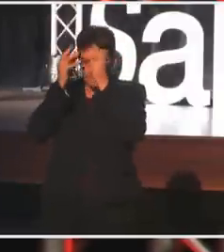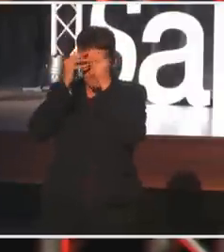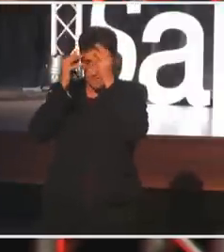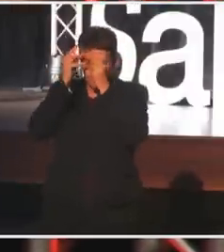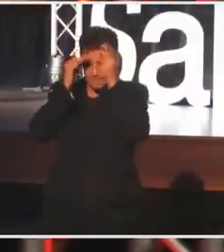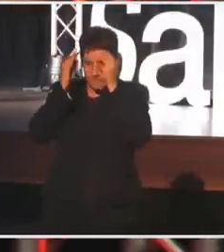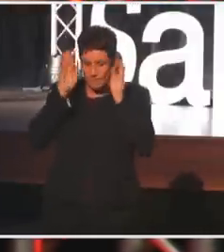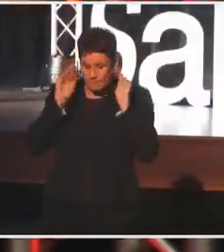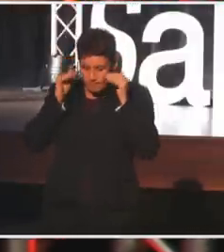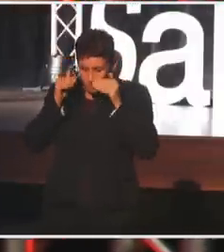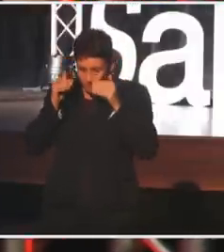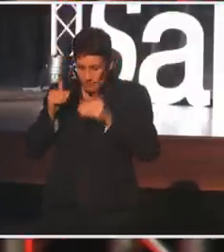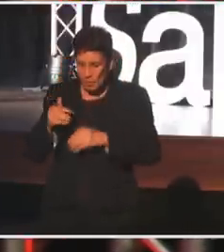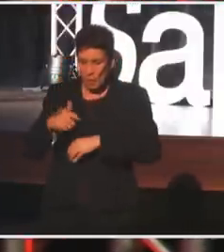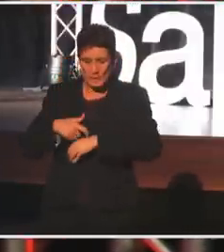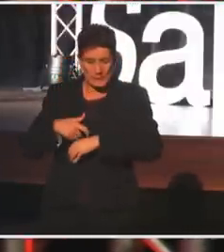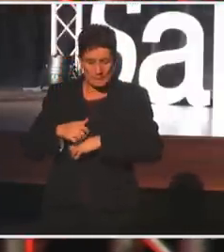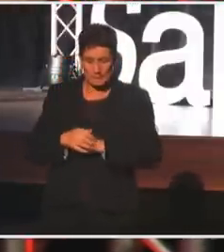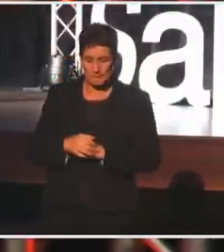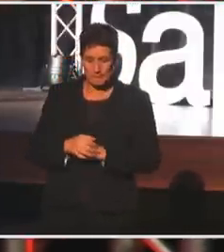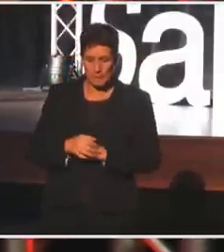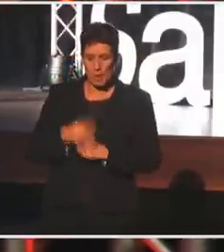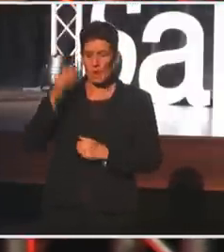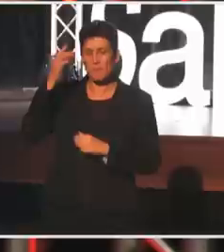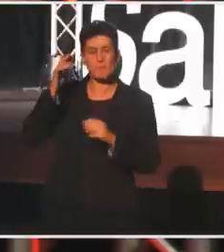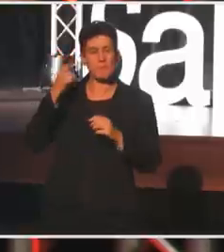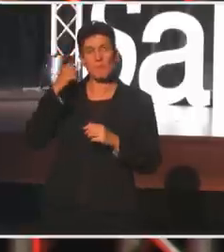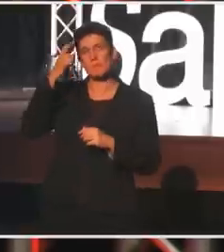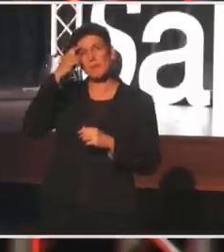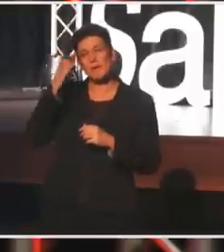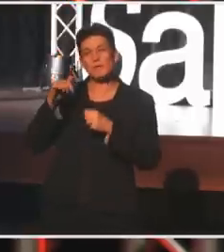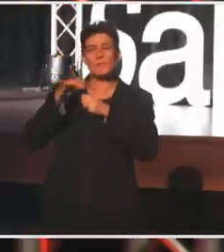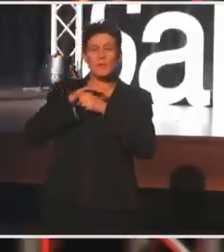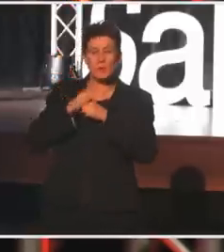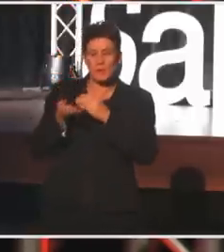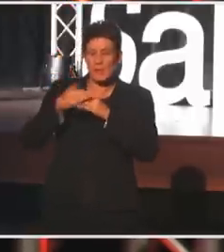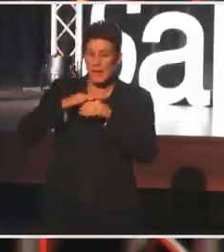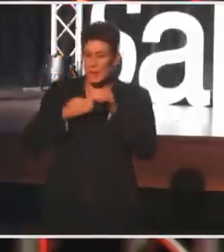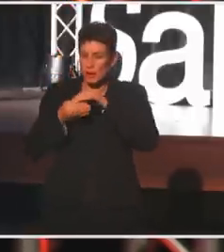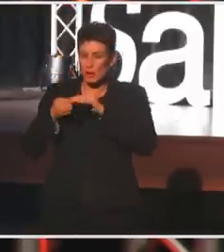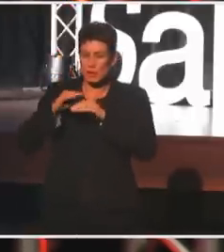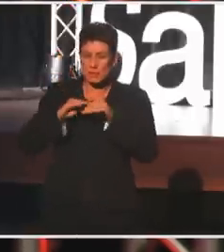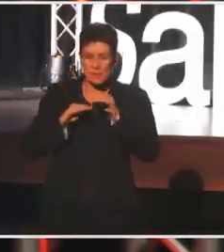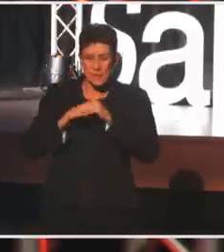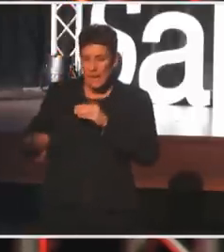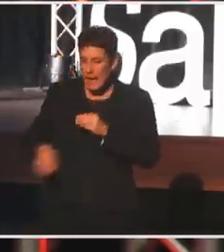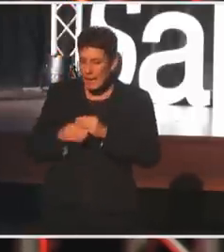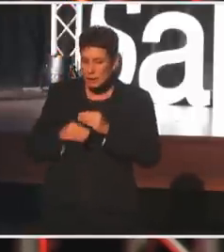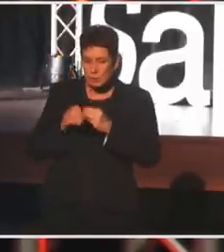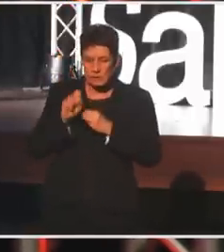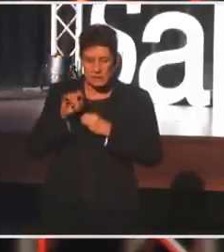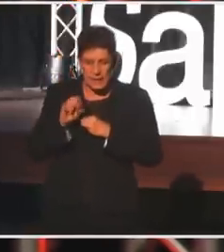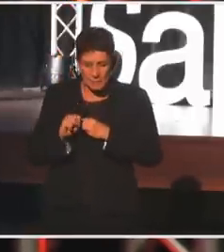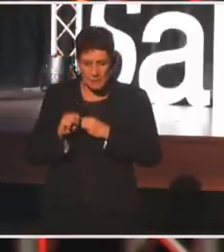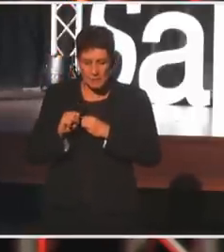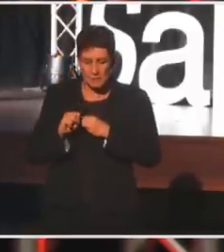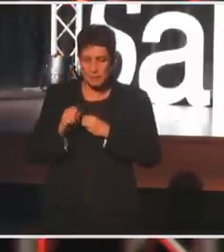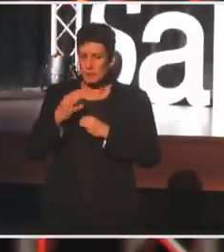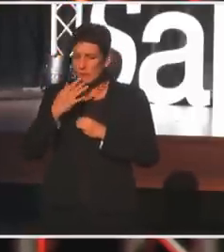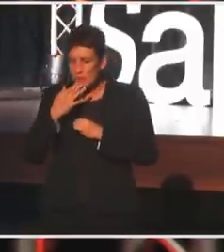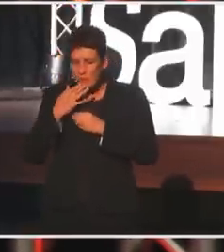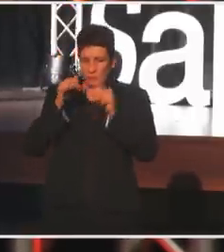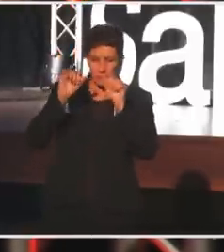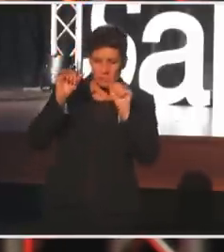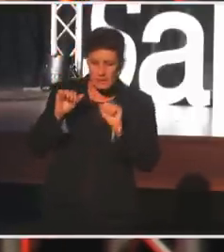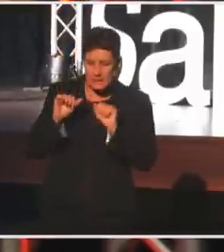everywhere we go. Our minds are filled with layers, extra steps, and